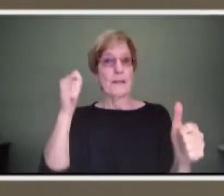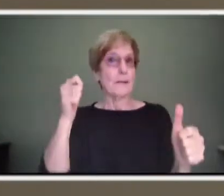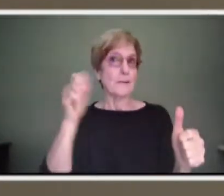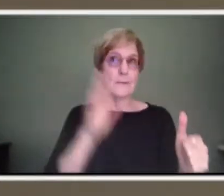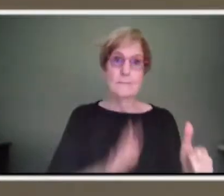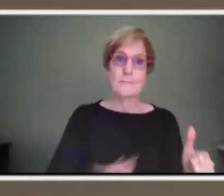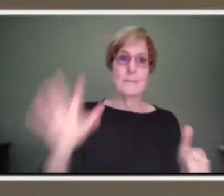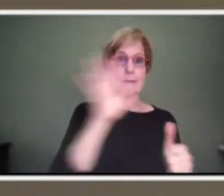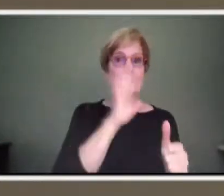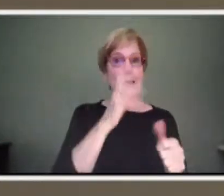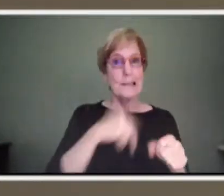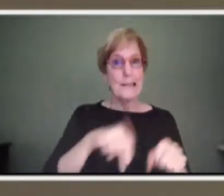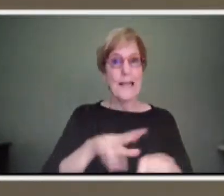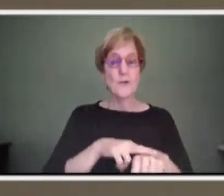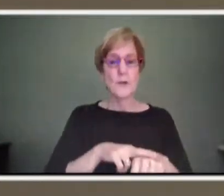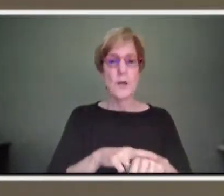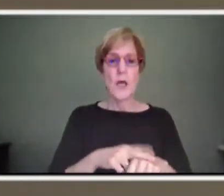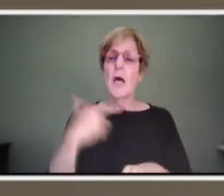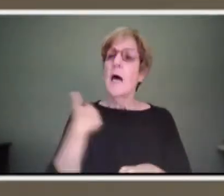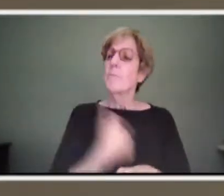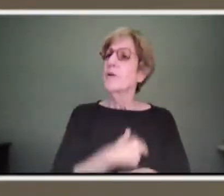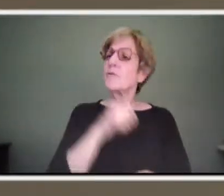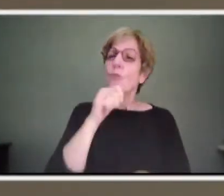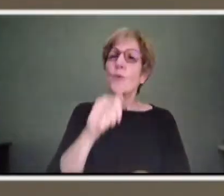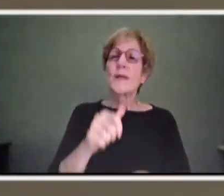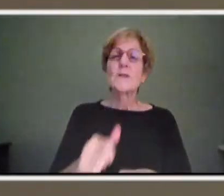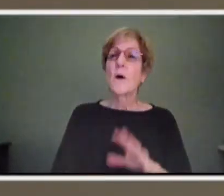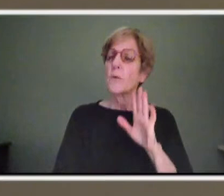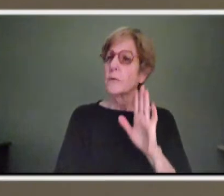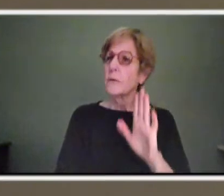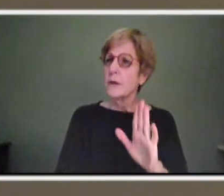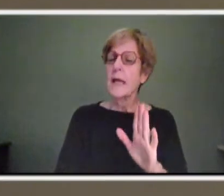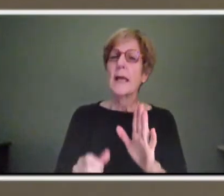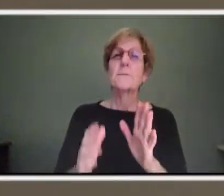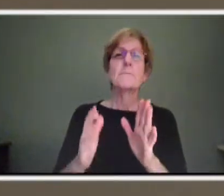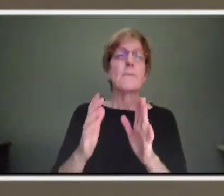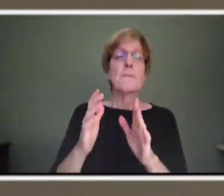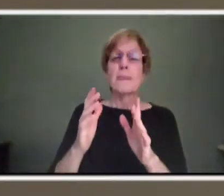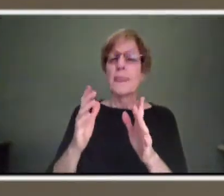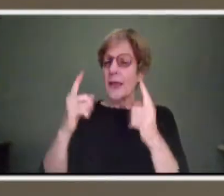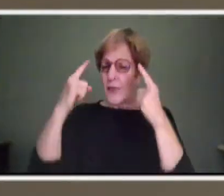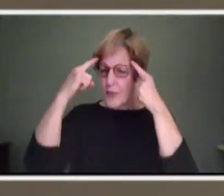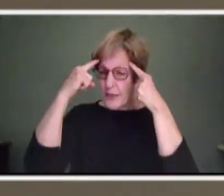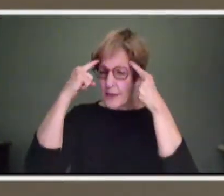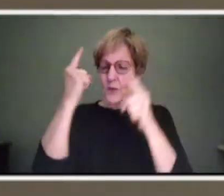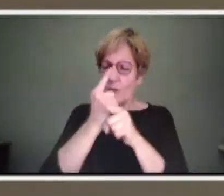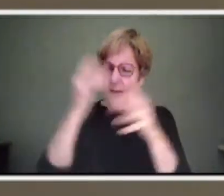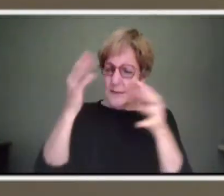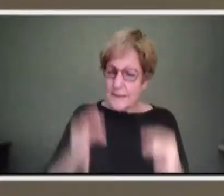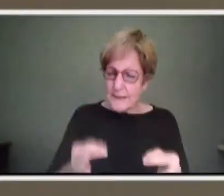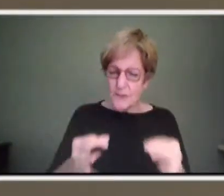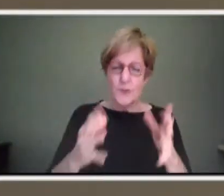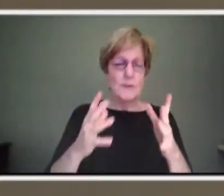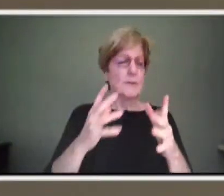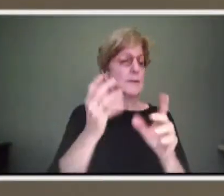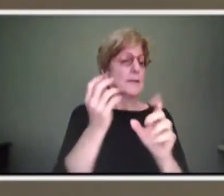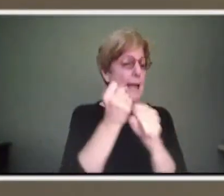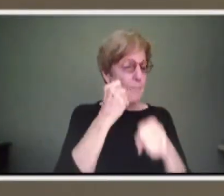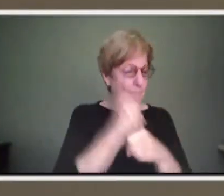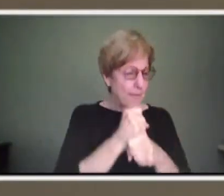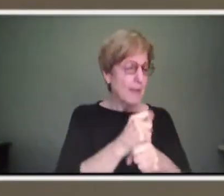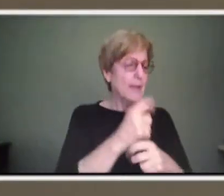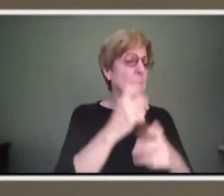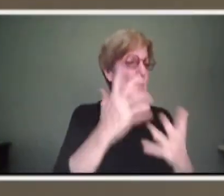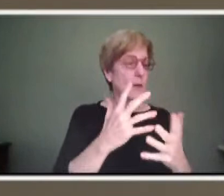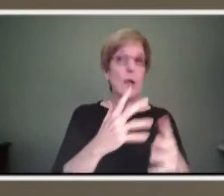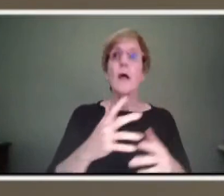to not only ask the right questions, but make the right decisions, we're going to be running into challenges that a lot of other communities are running